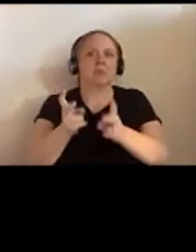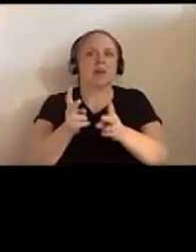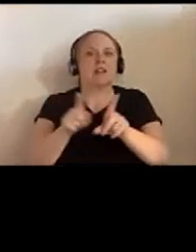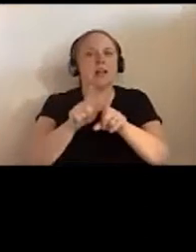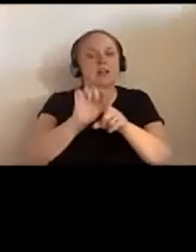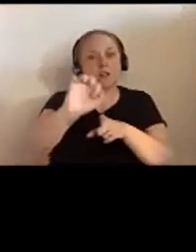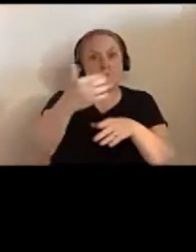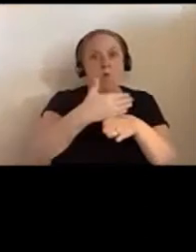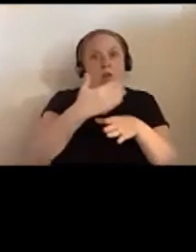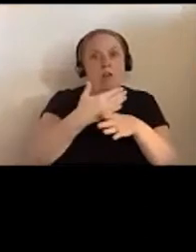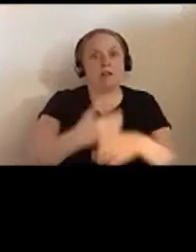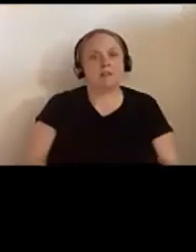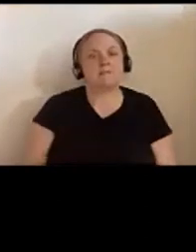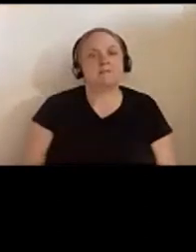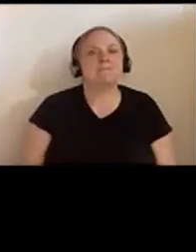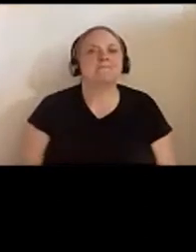work as well.